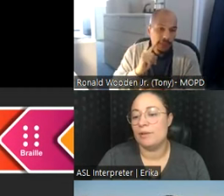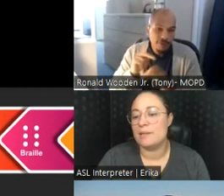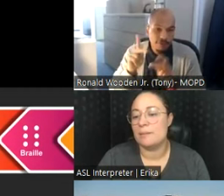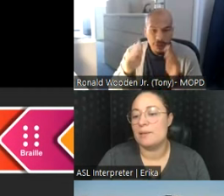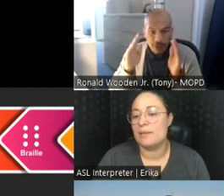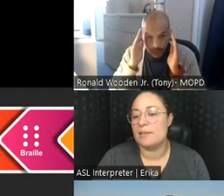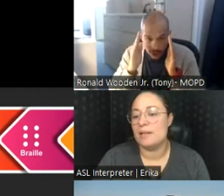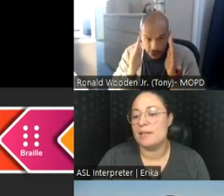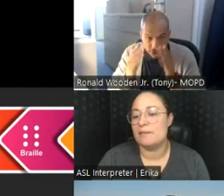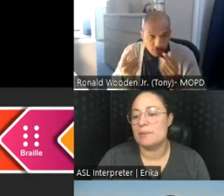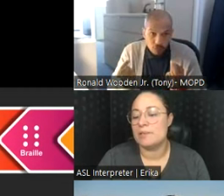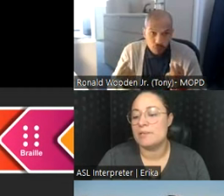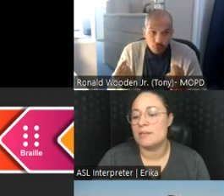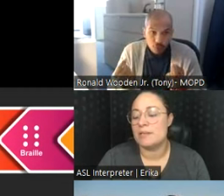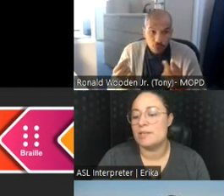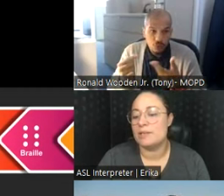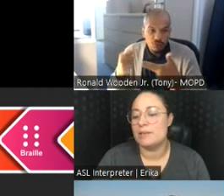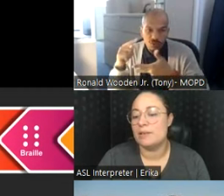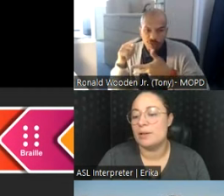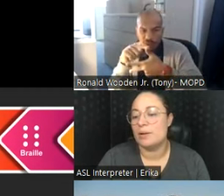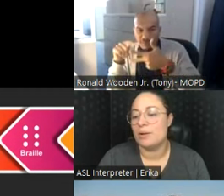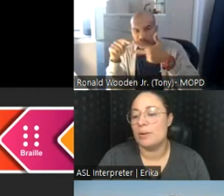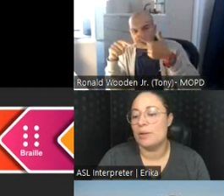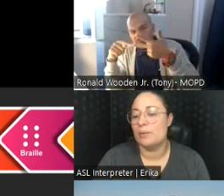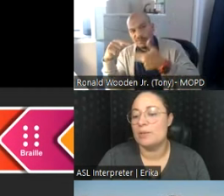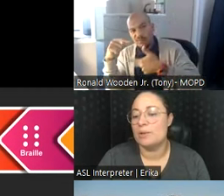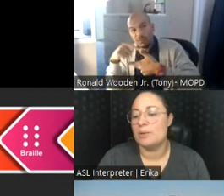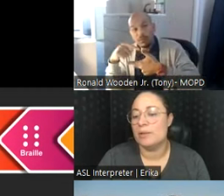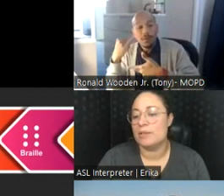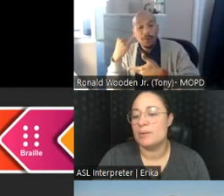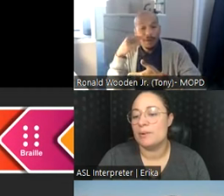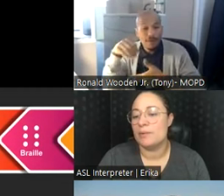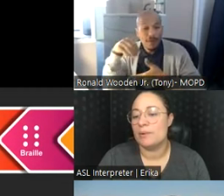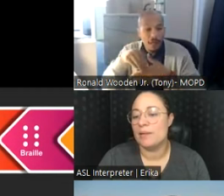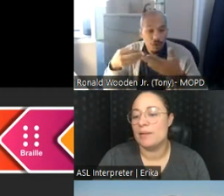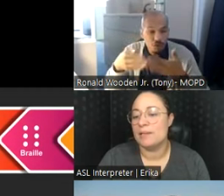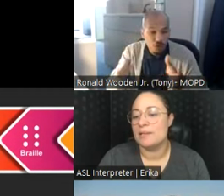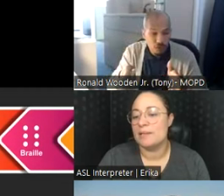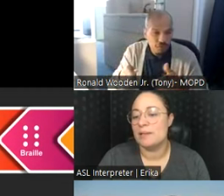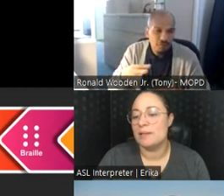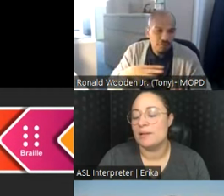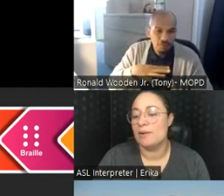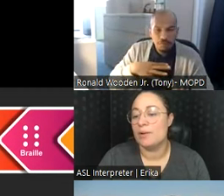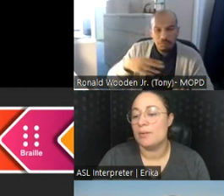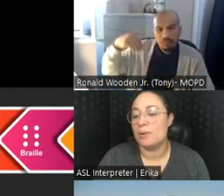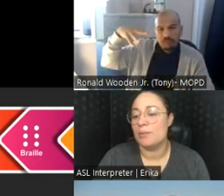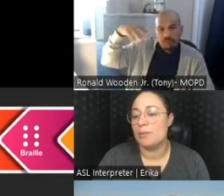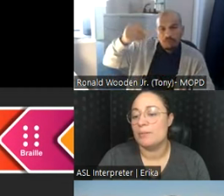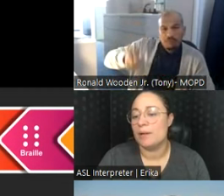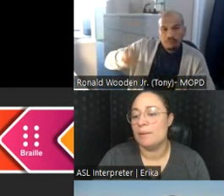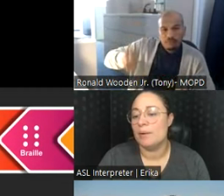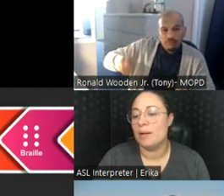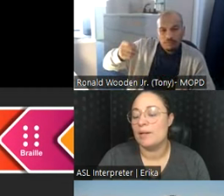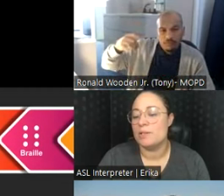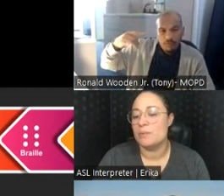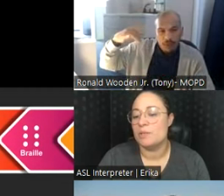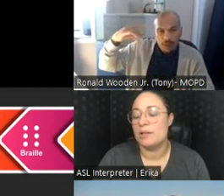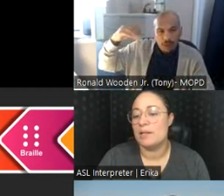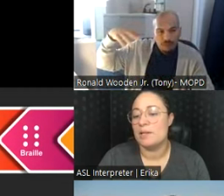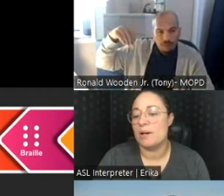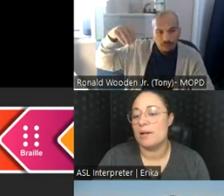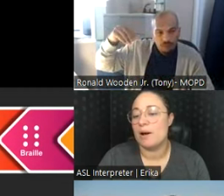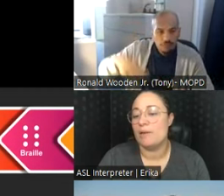If, for example, you need to get a deaf person's attention, what you would do is one of three things. If you're in a room, it'd be okay to